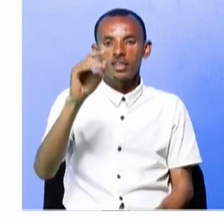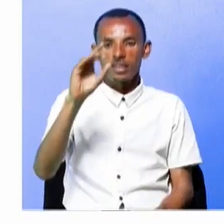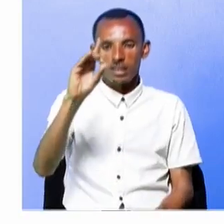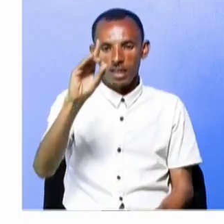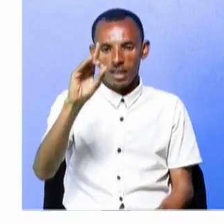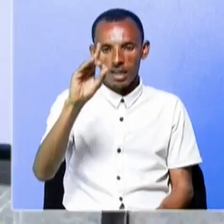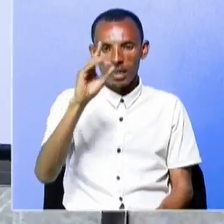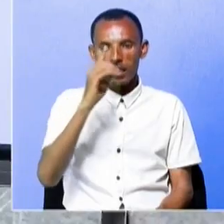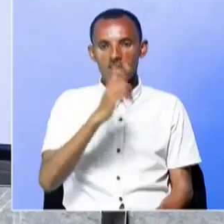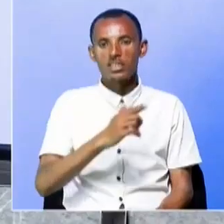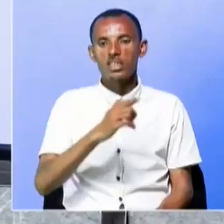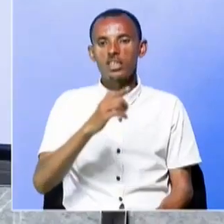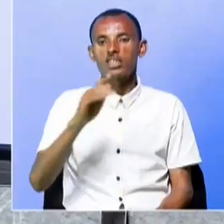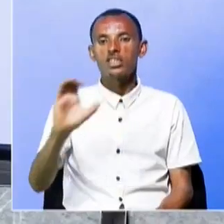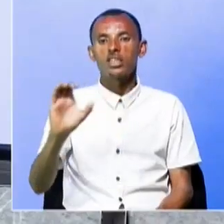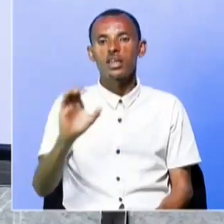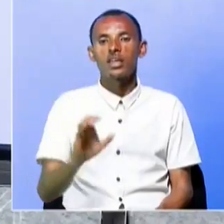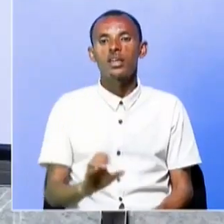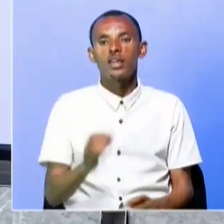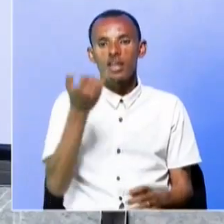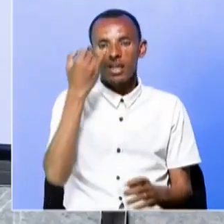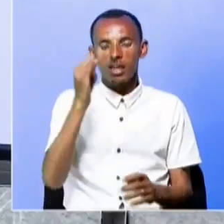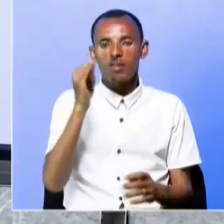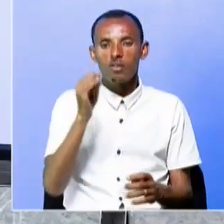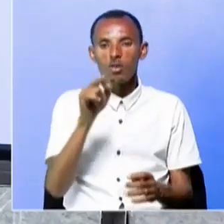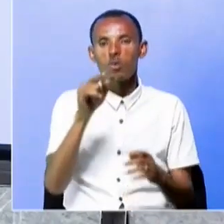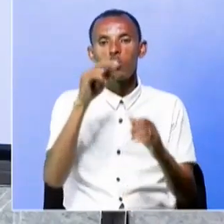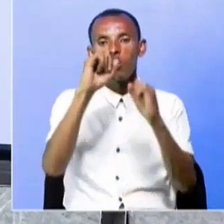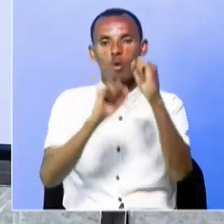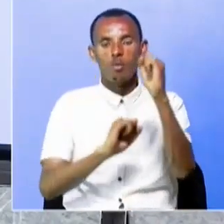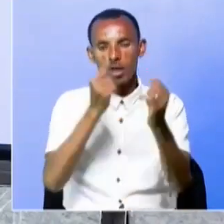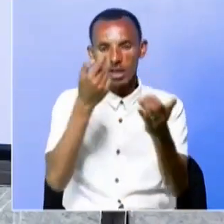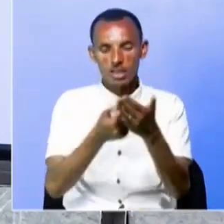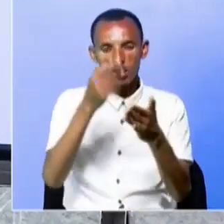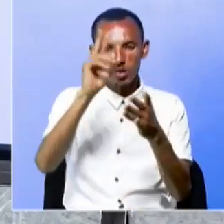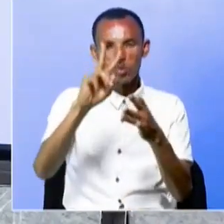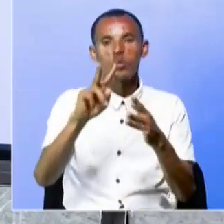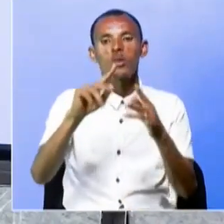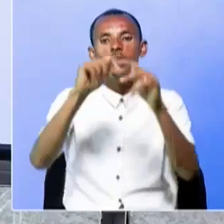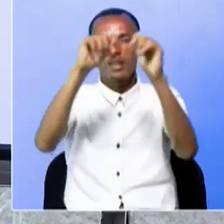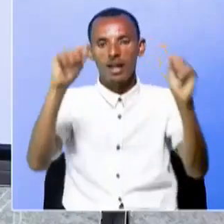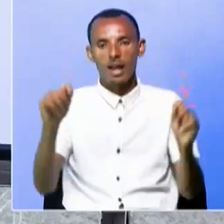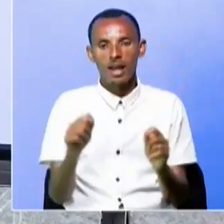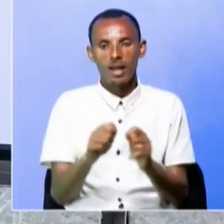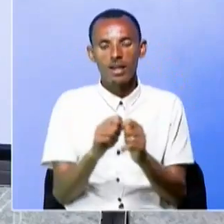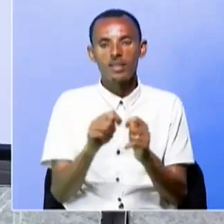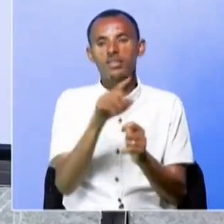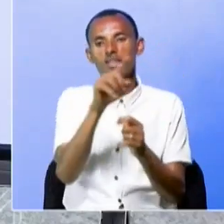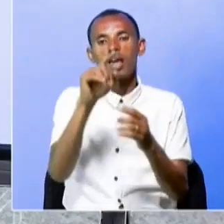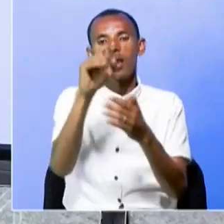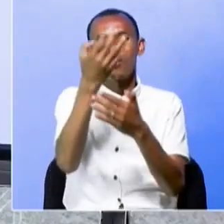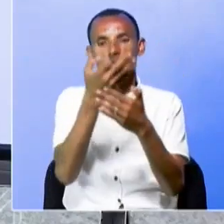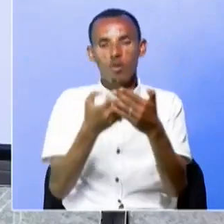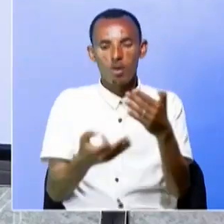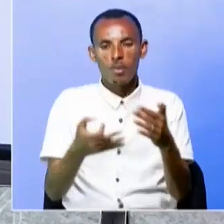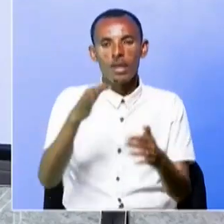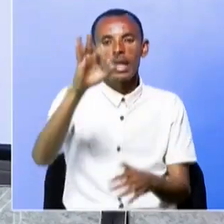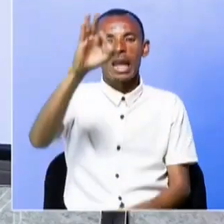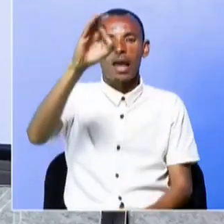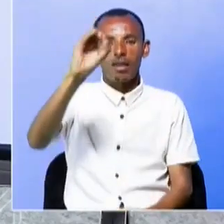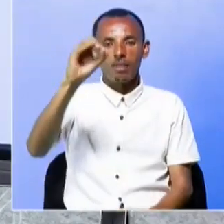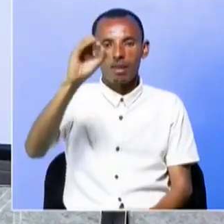DGF. Look, if you compare these two triangles, they form 90